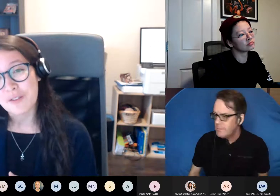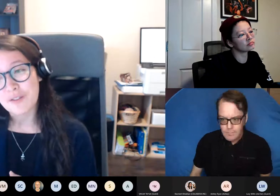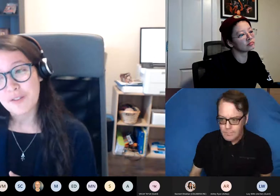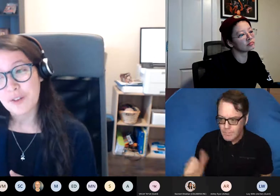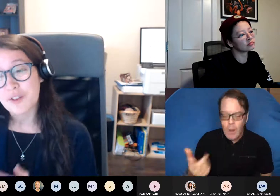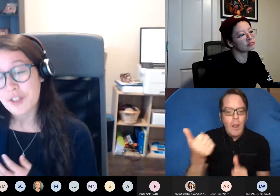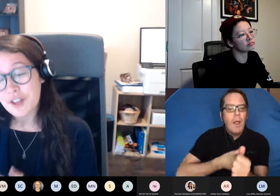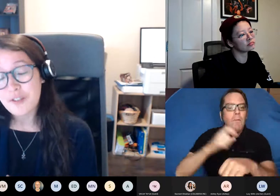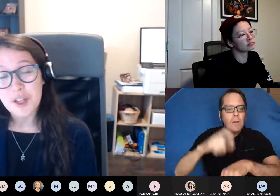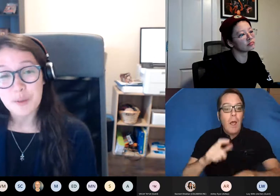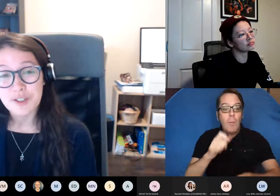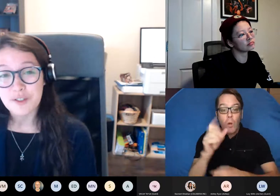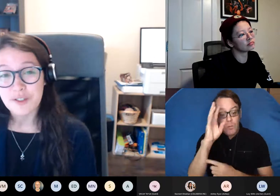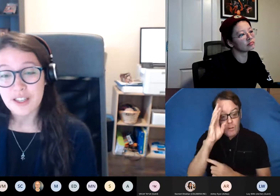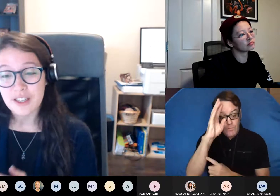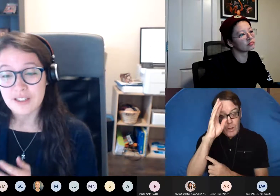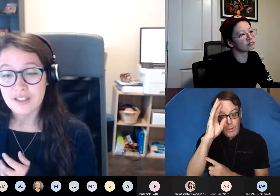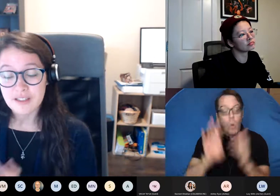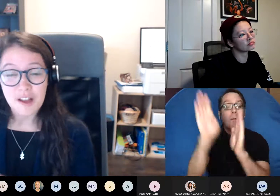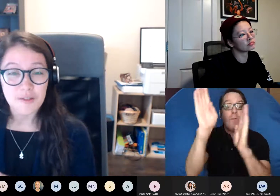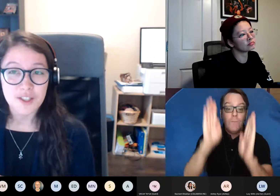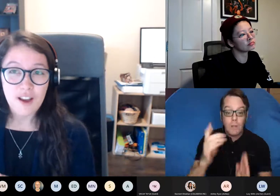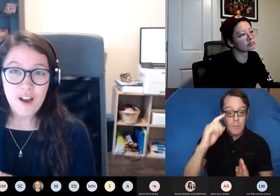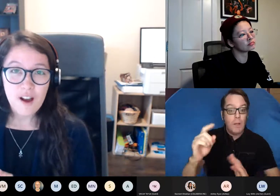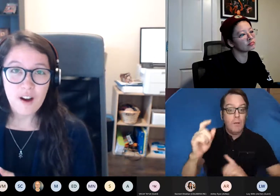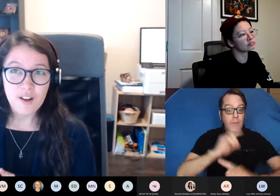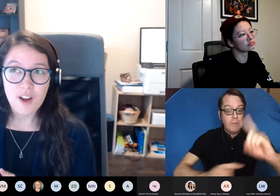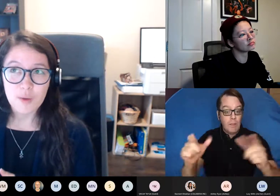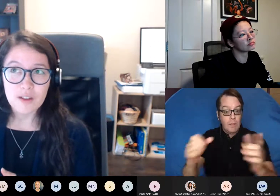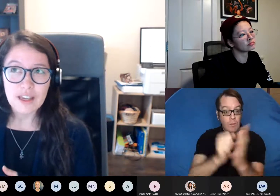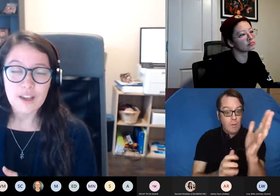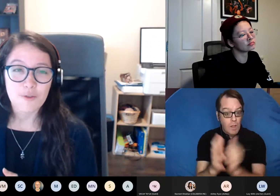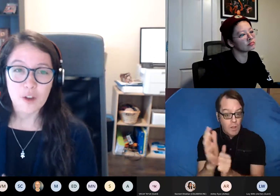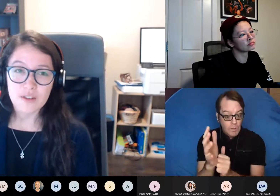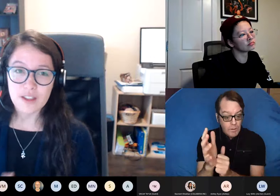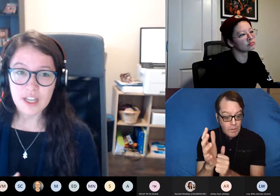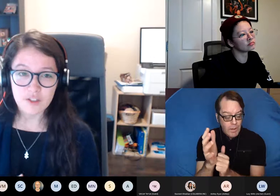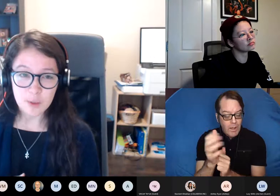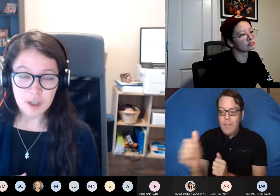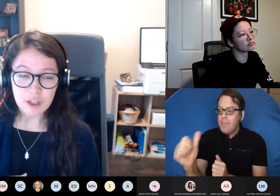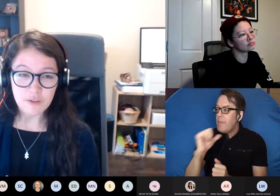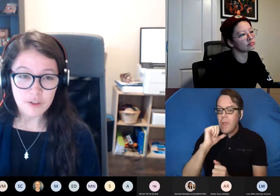inventors of, or the developers of these gloves are not really